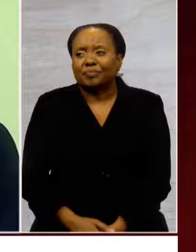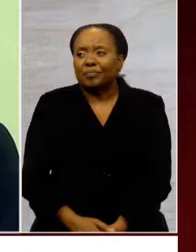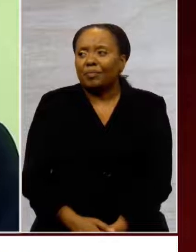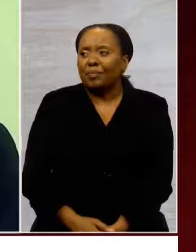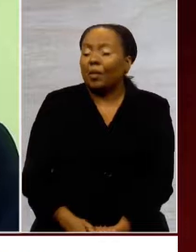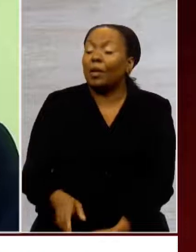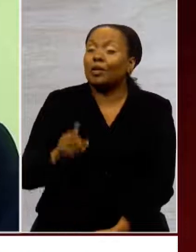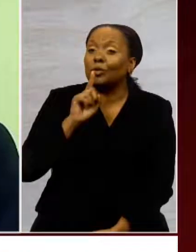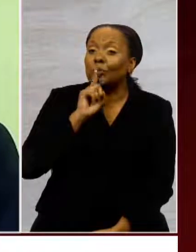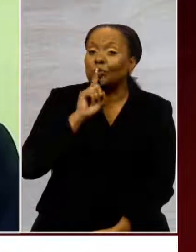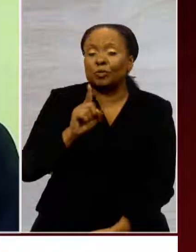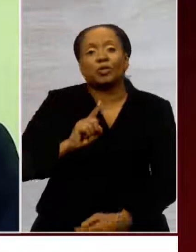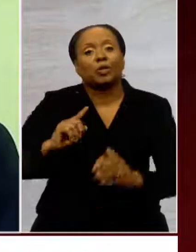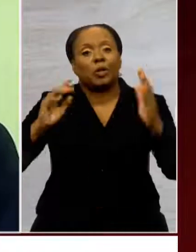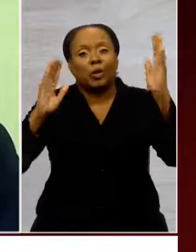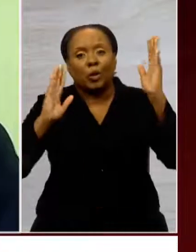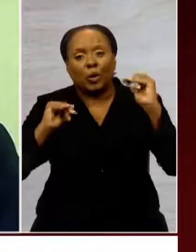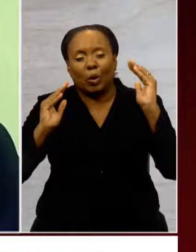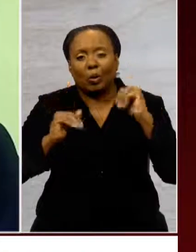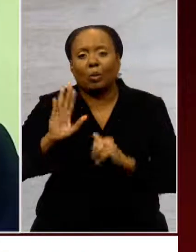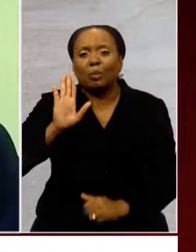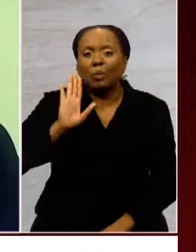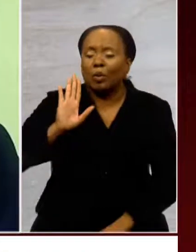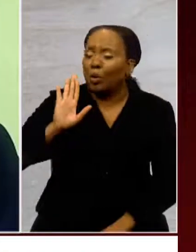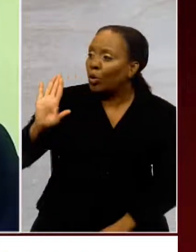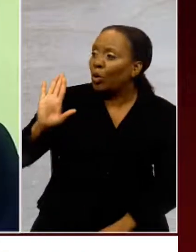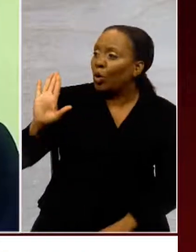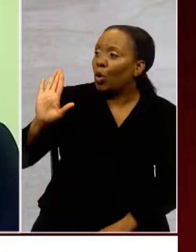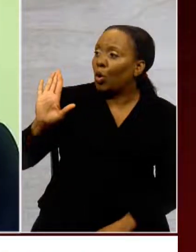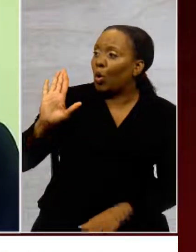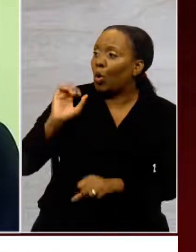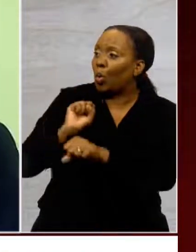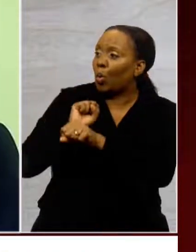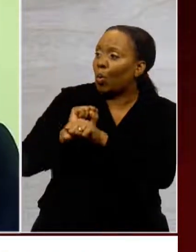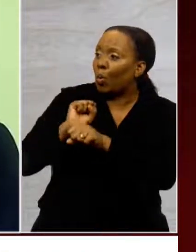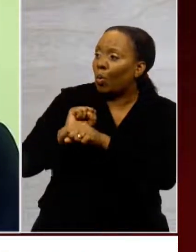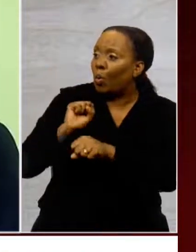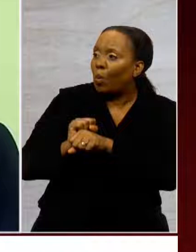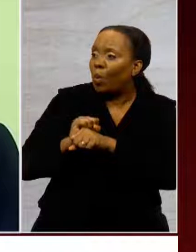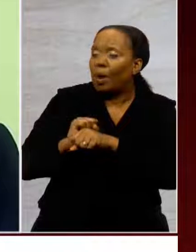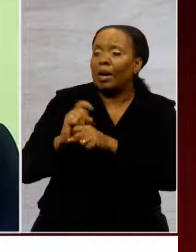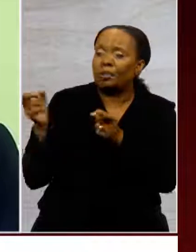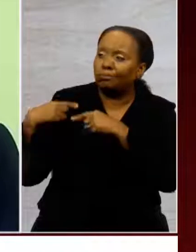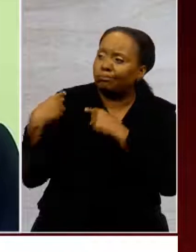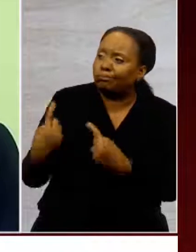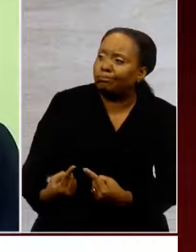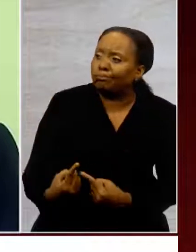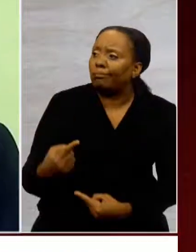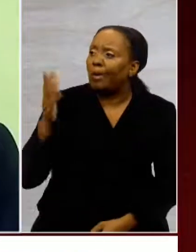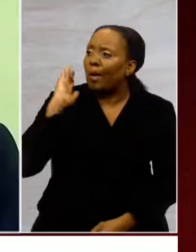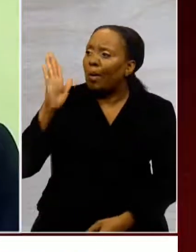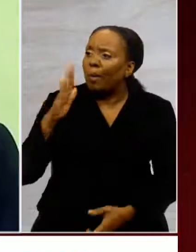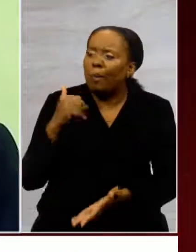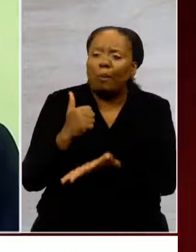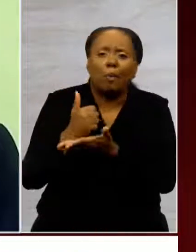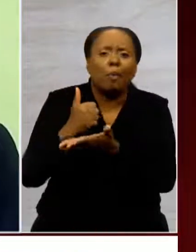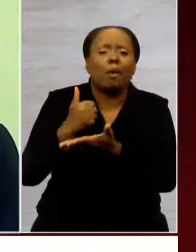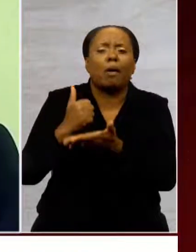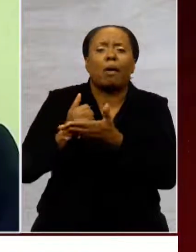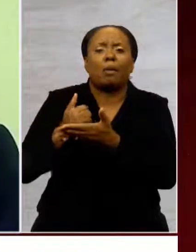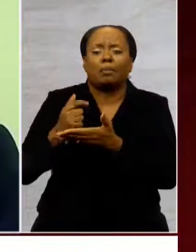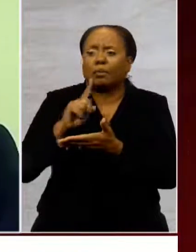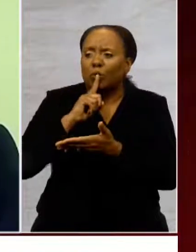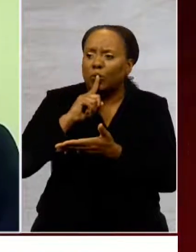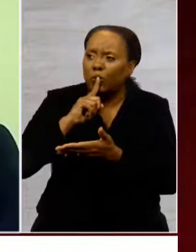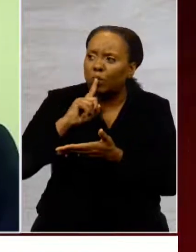that the work that you've done, and then when it all becomes law, legislation, that it would help to give some teeth